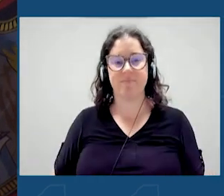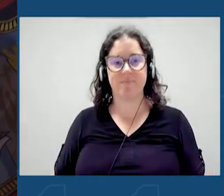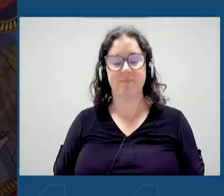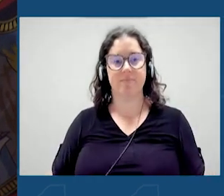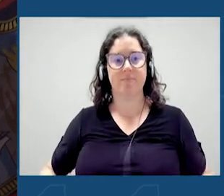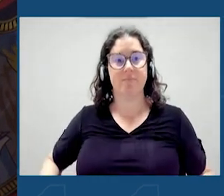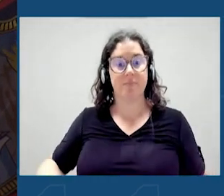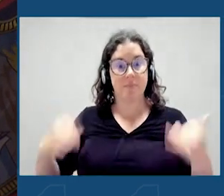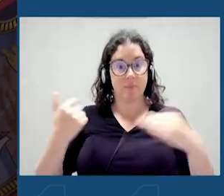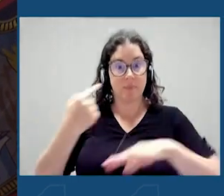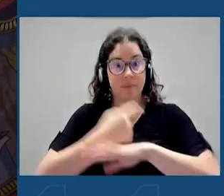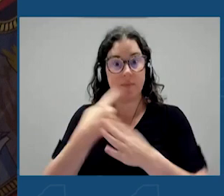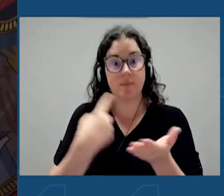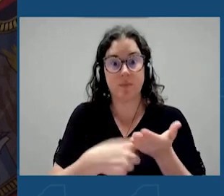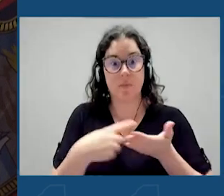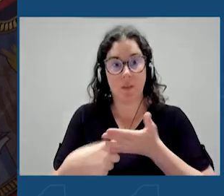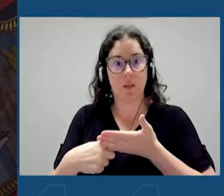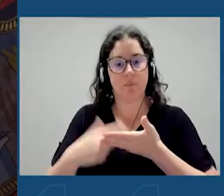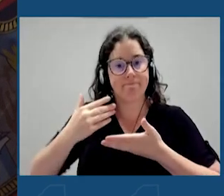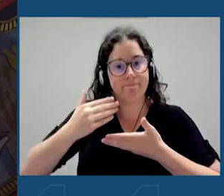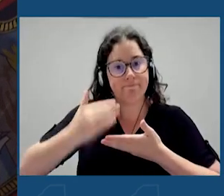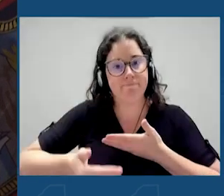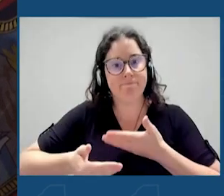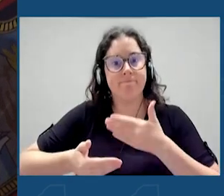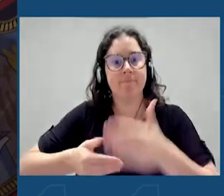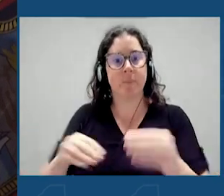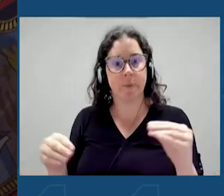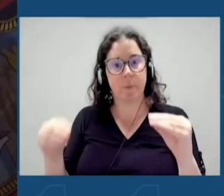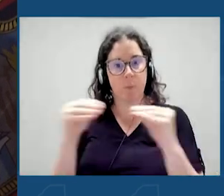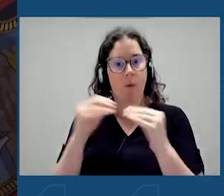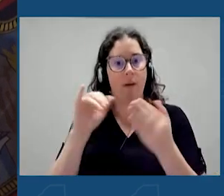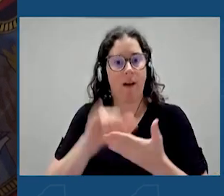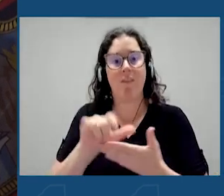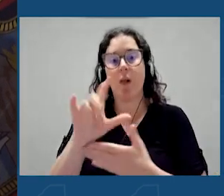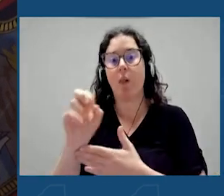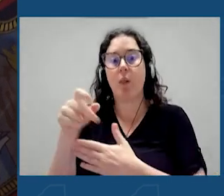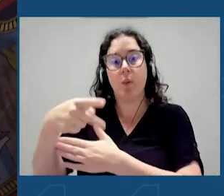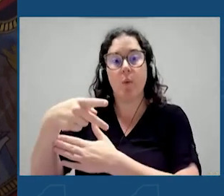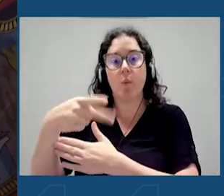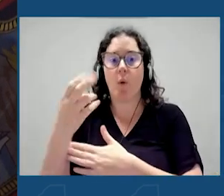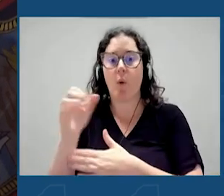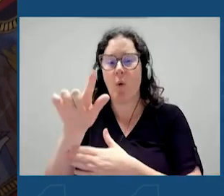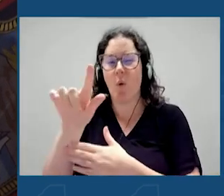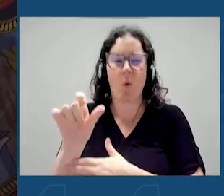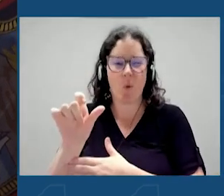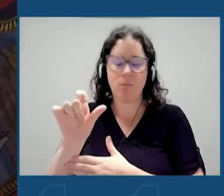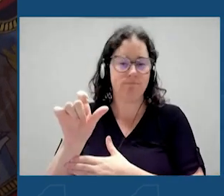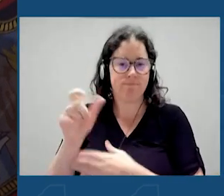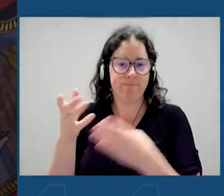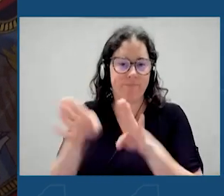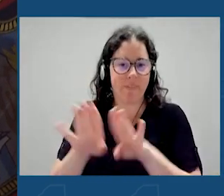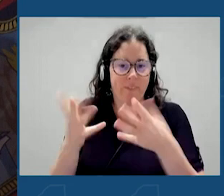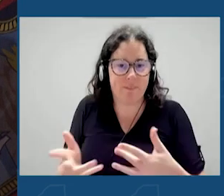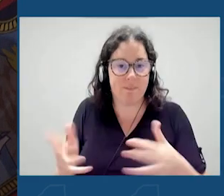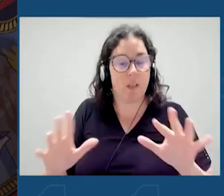Today, we're talking about taking one step further, closing a loophole or actually expanding those protections, because right